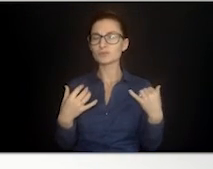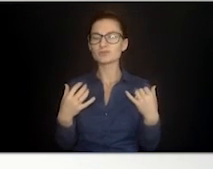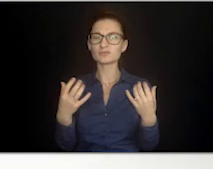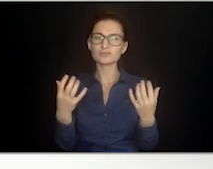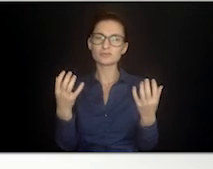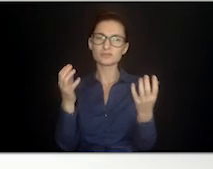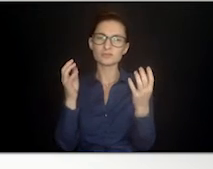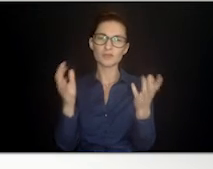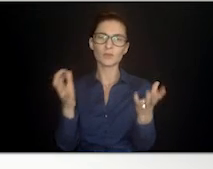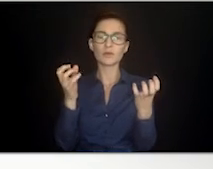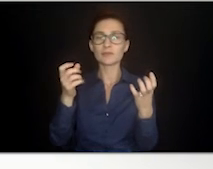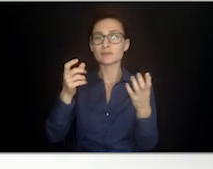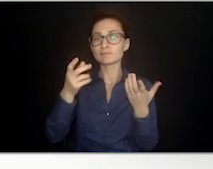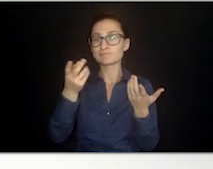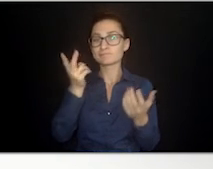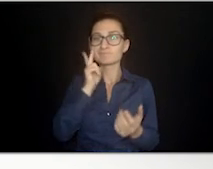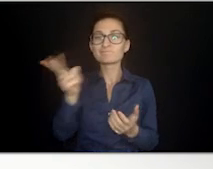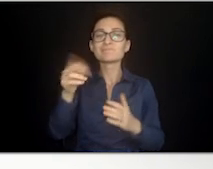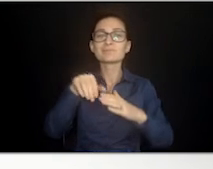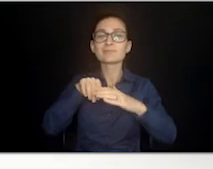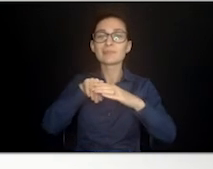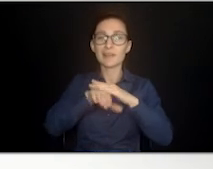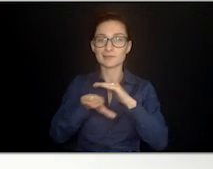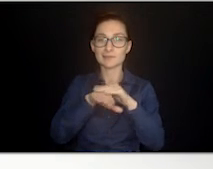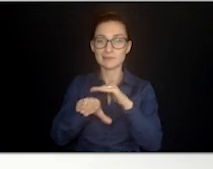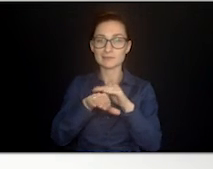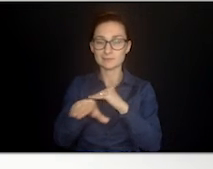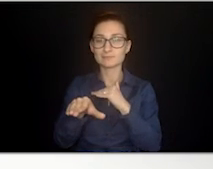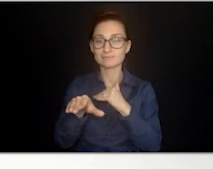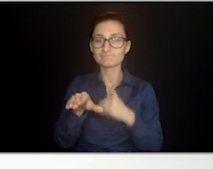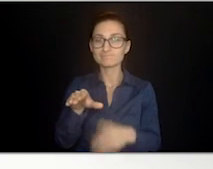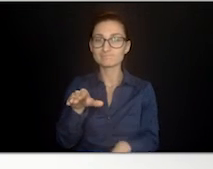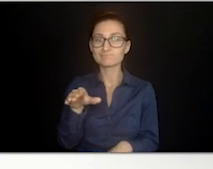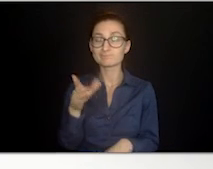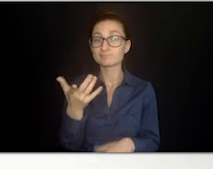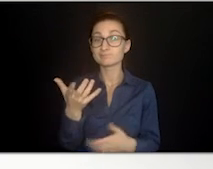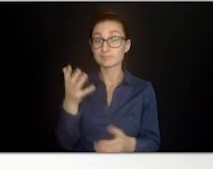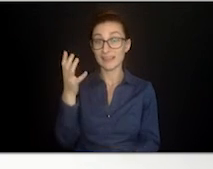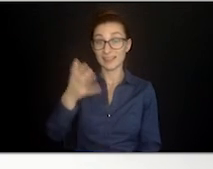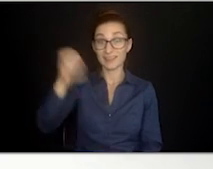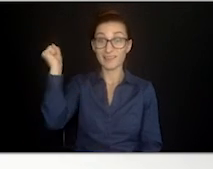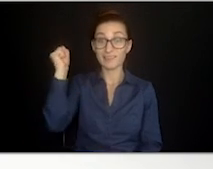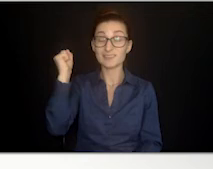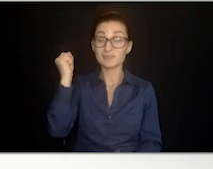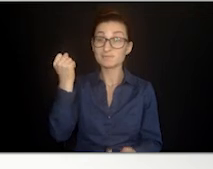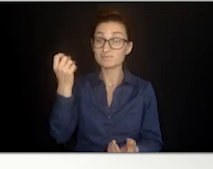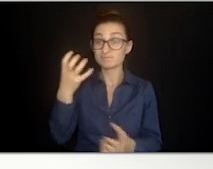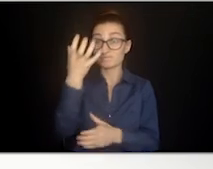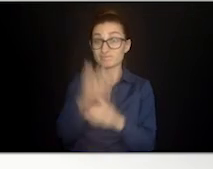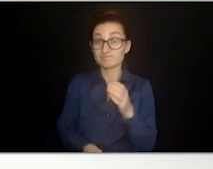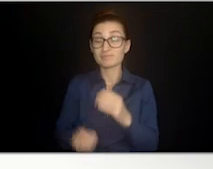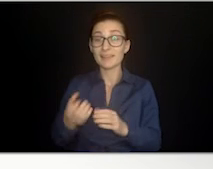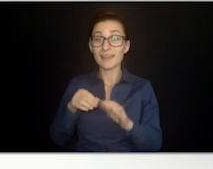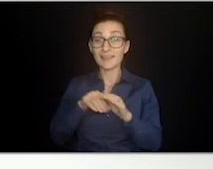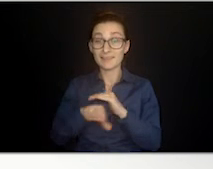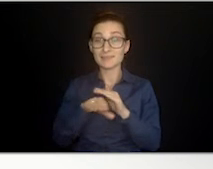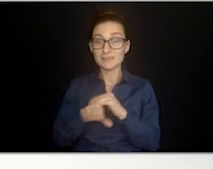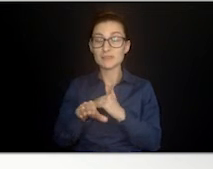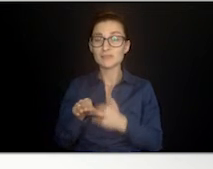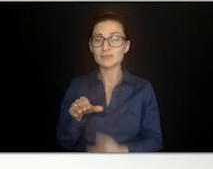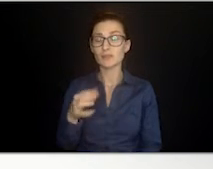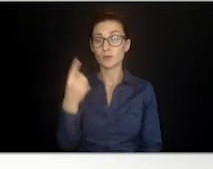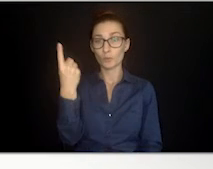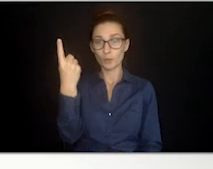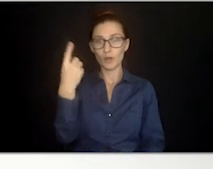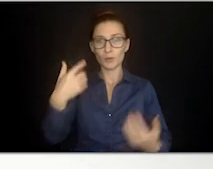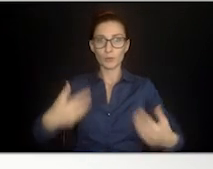to check out access. Access or lack of access may be one of the most underlying factors that